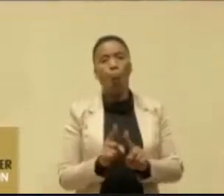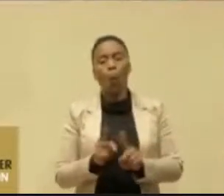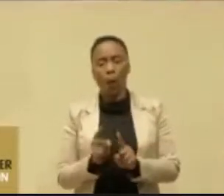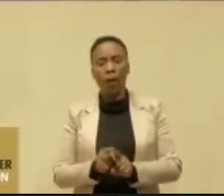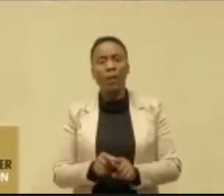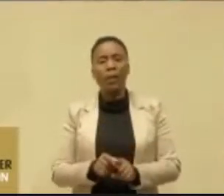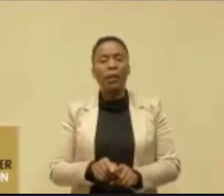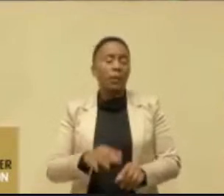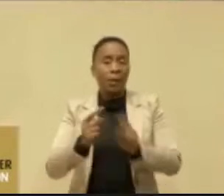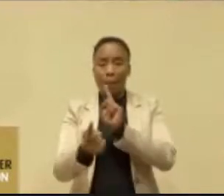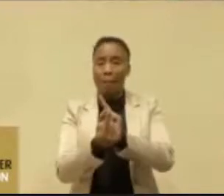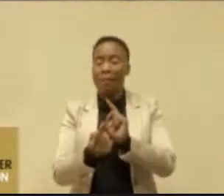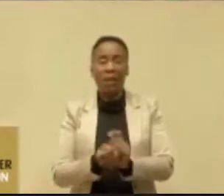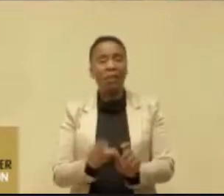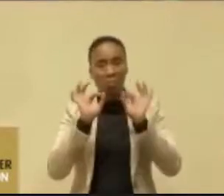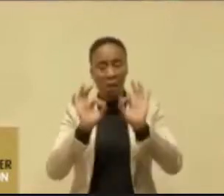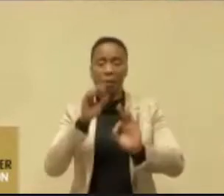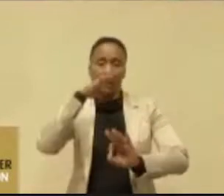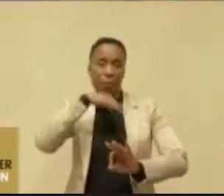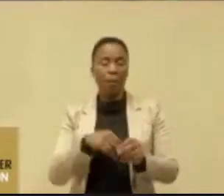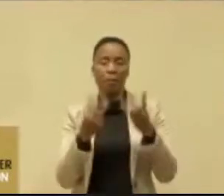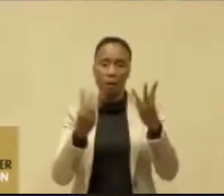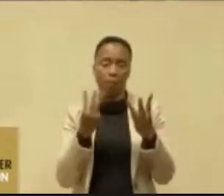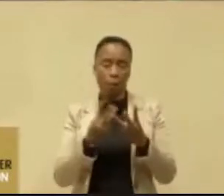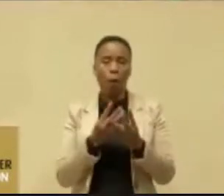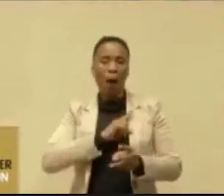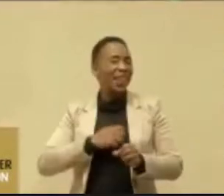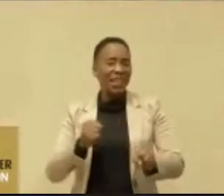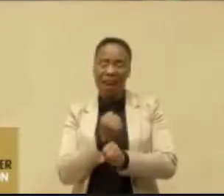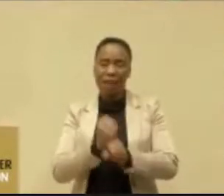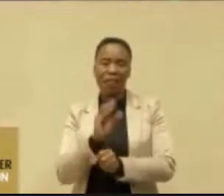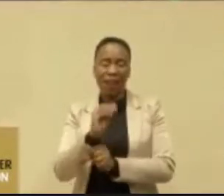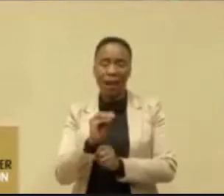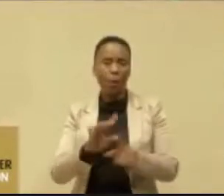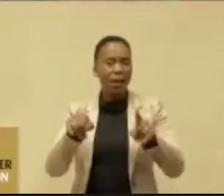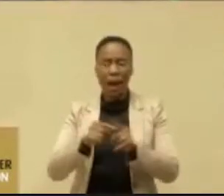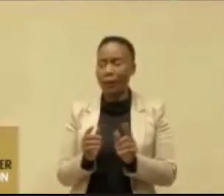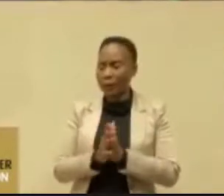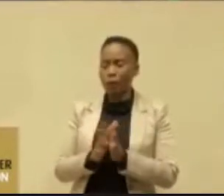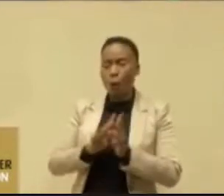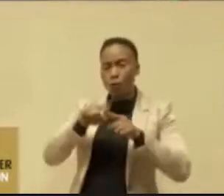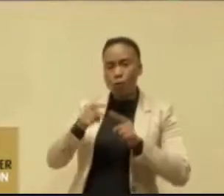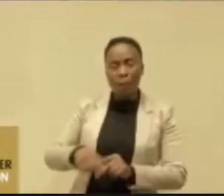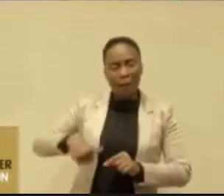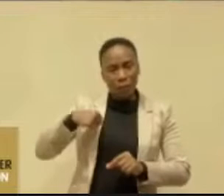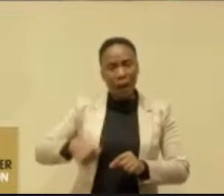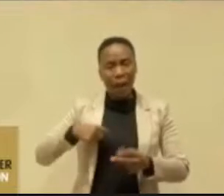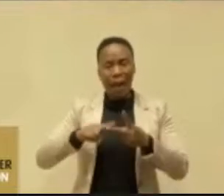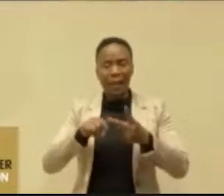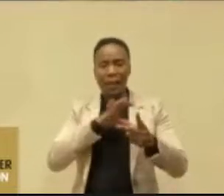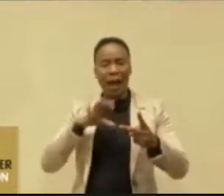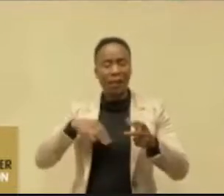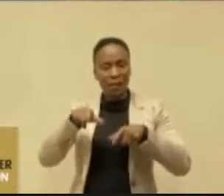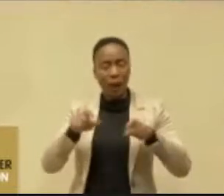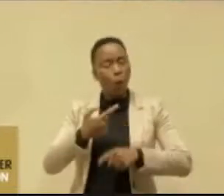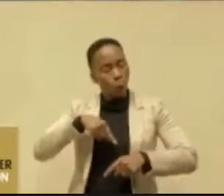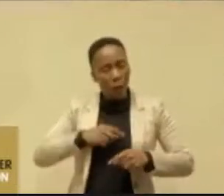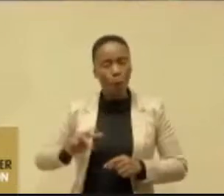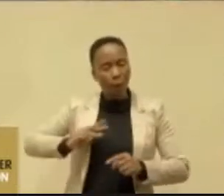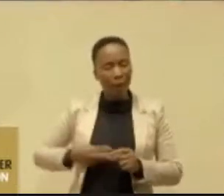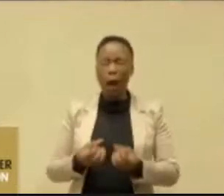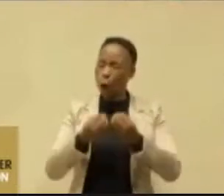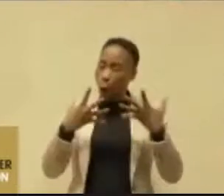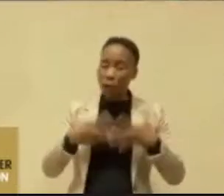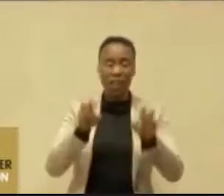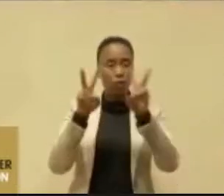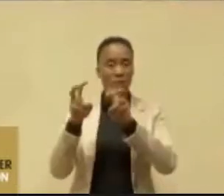people because they're never available we can't limit ourselves to we must follow cancellara we as women have a lot of issues that as